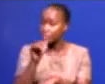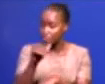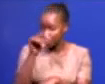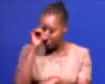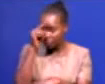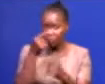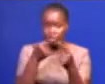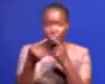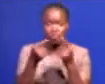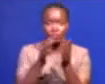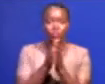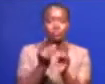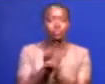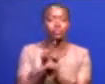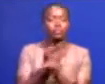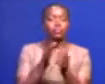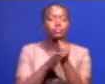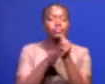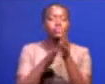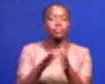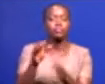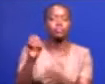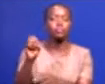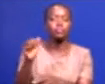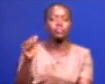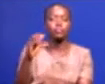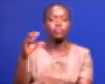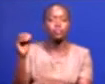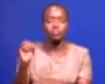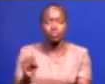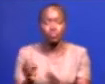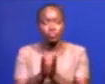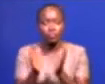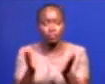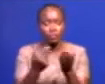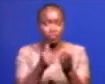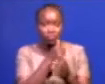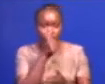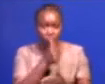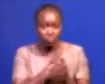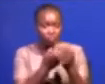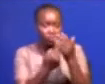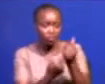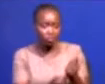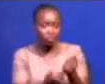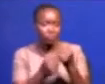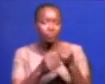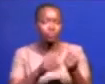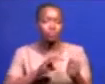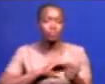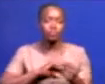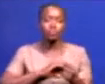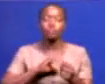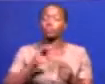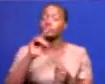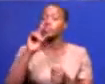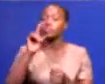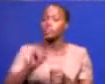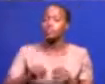talks with various Sacco leaders to strike a public-private partnership deal on affordable housing.